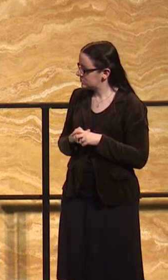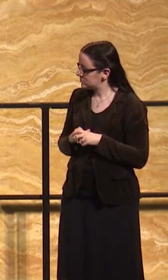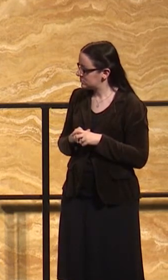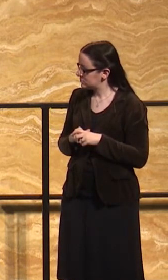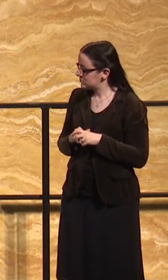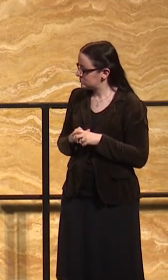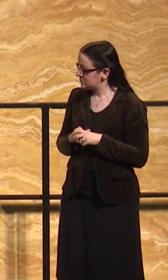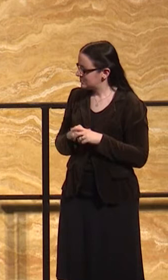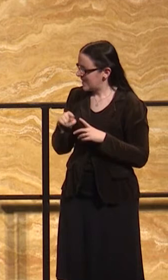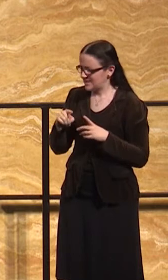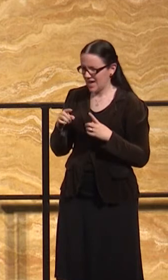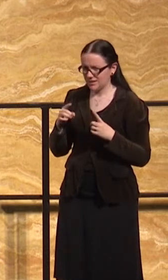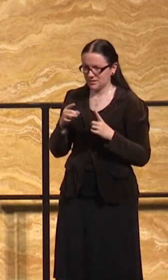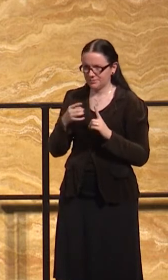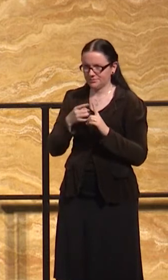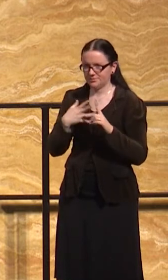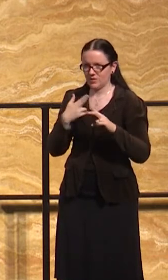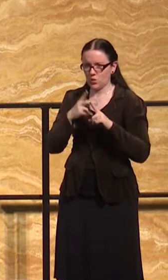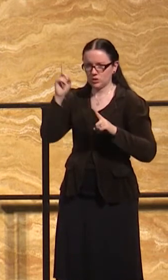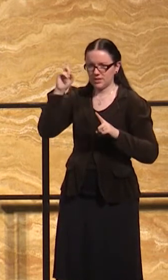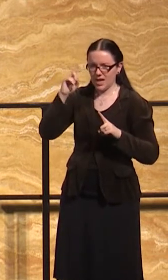there is so many of these